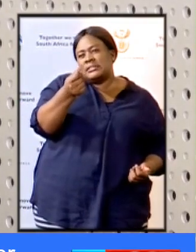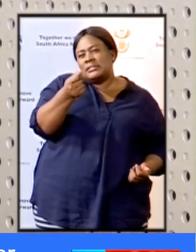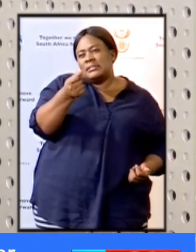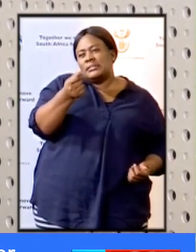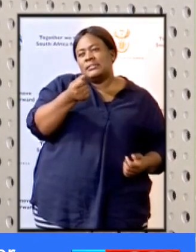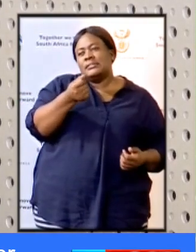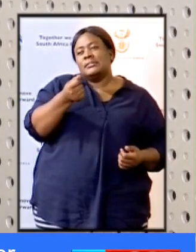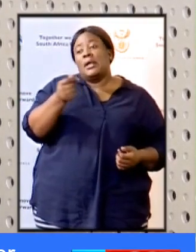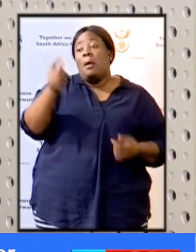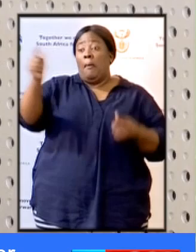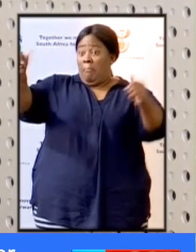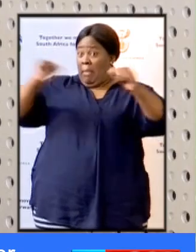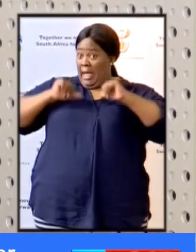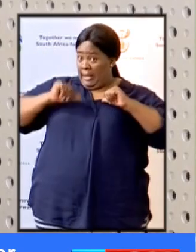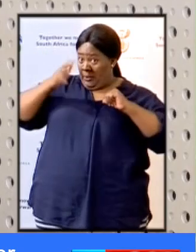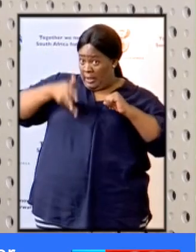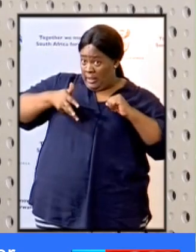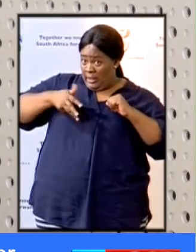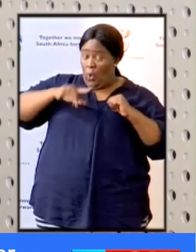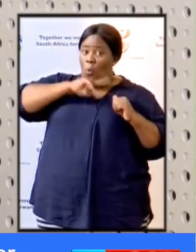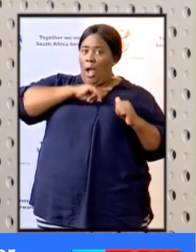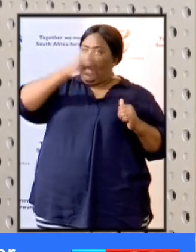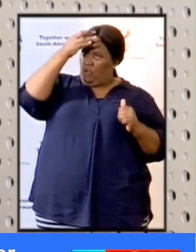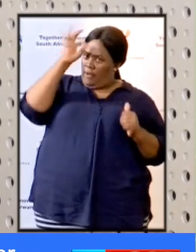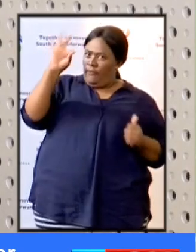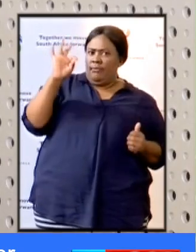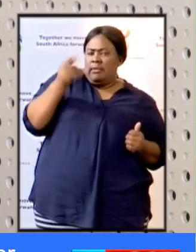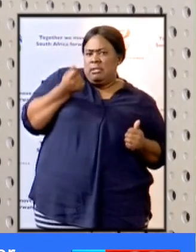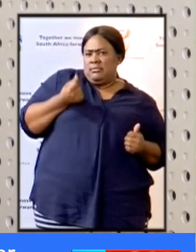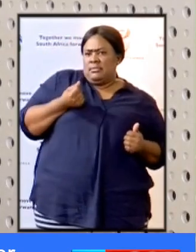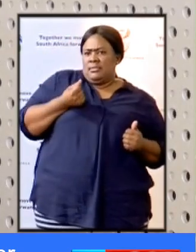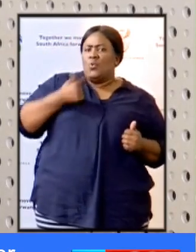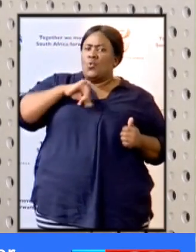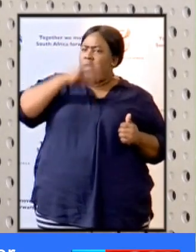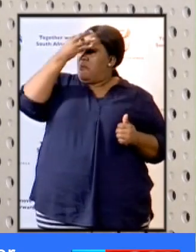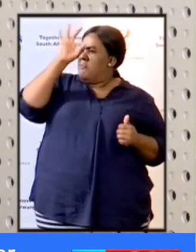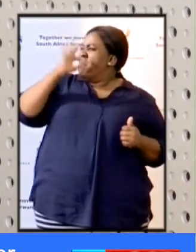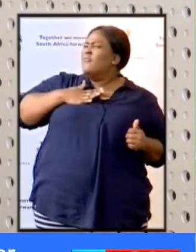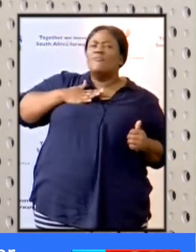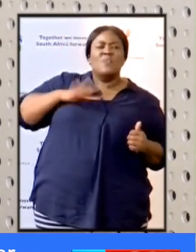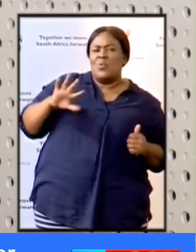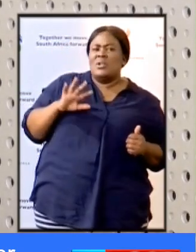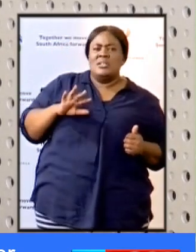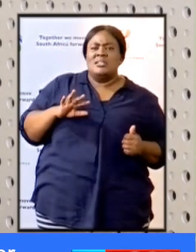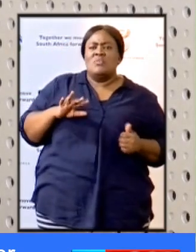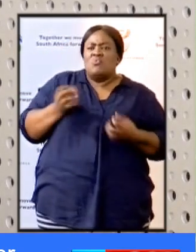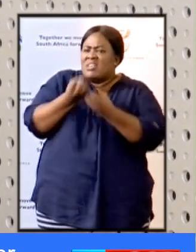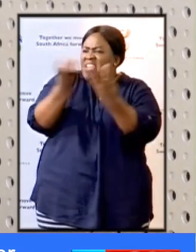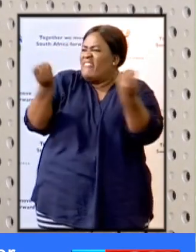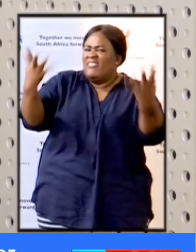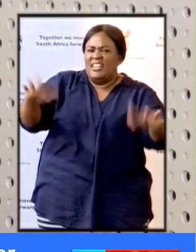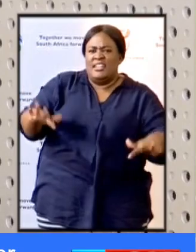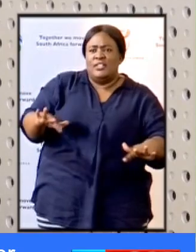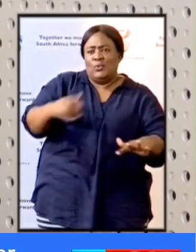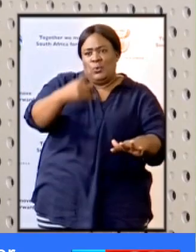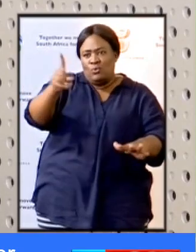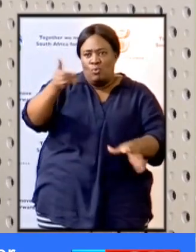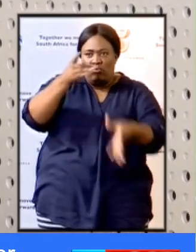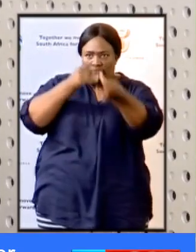are government fees. Asiwafunda ama-fees ku-government, sesiwakhiphile kuthi nambe niyofunda ngani